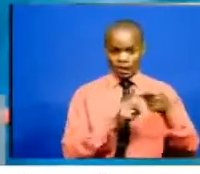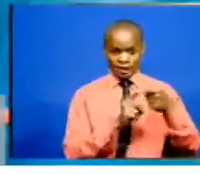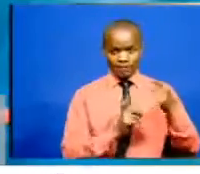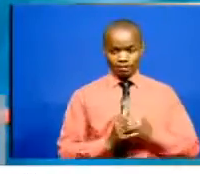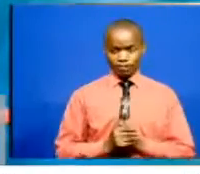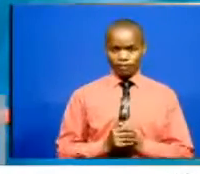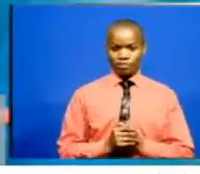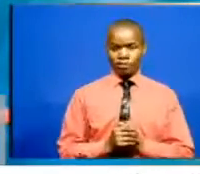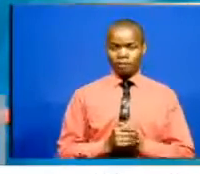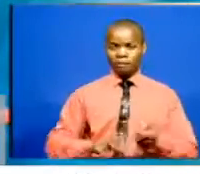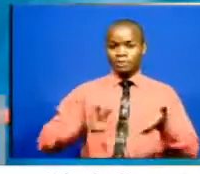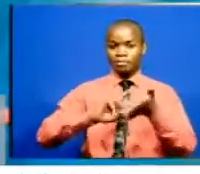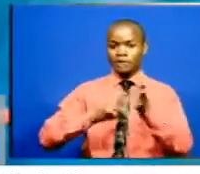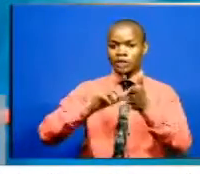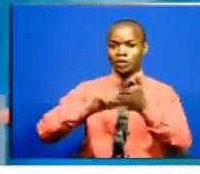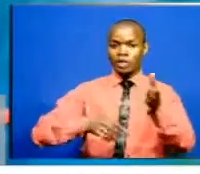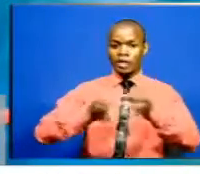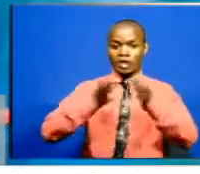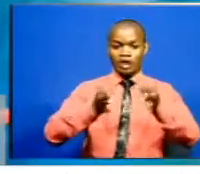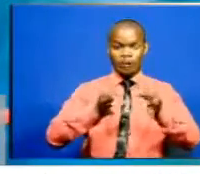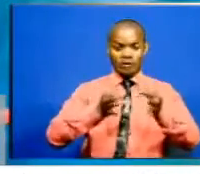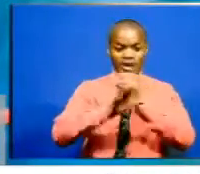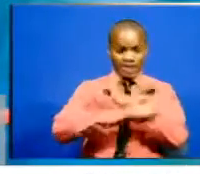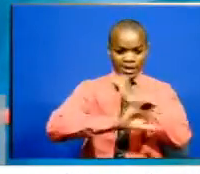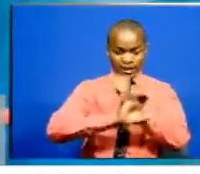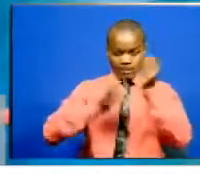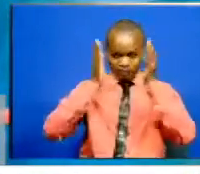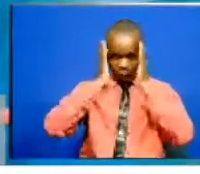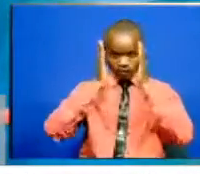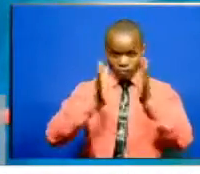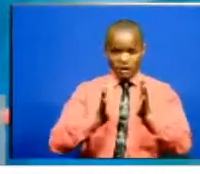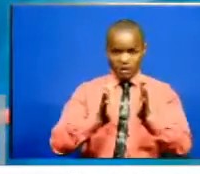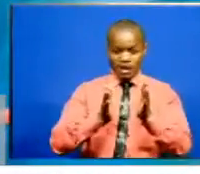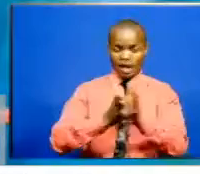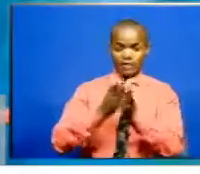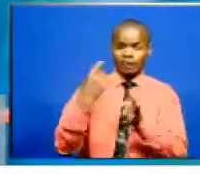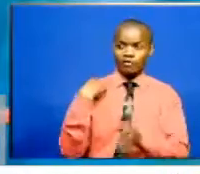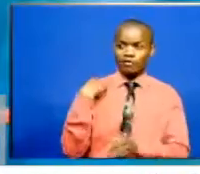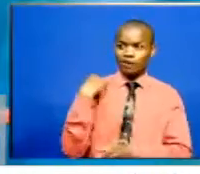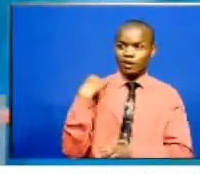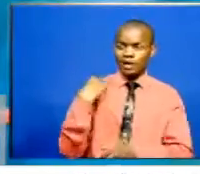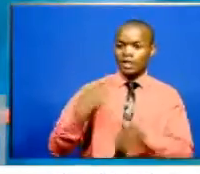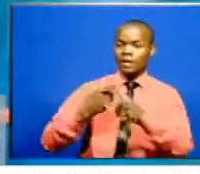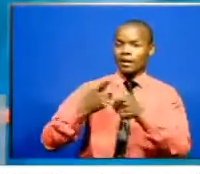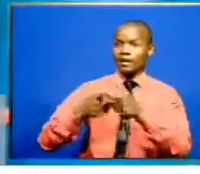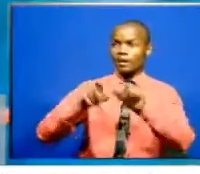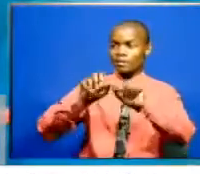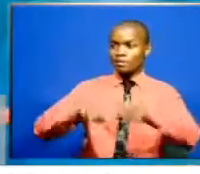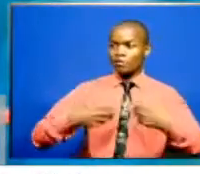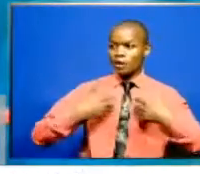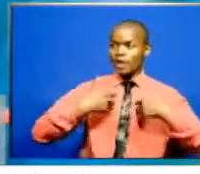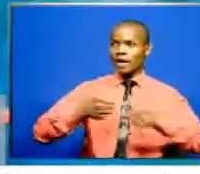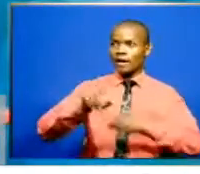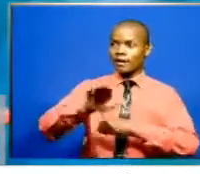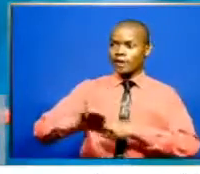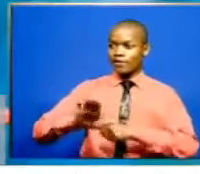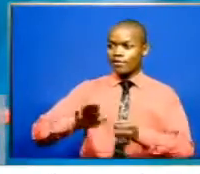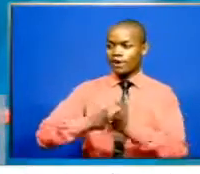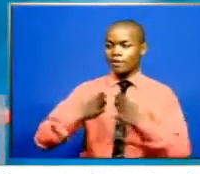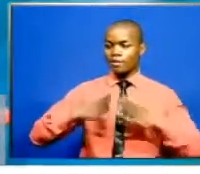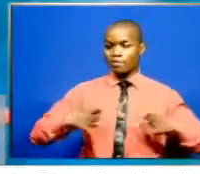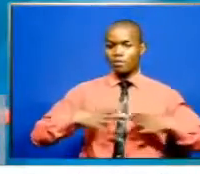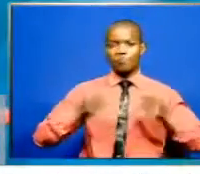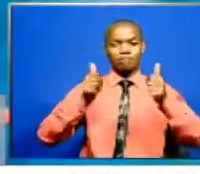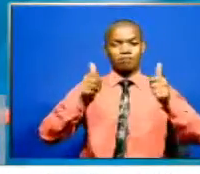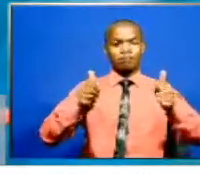that recommitment can continue, I think we will preserve the health of both environment, uh-huh, and people in